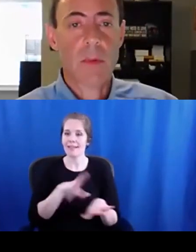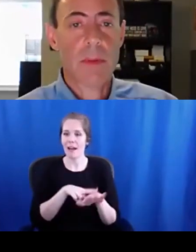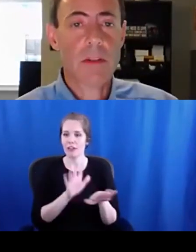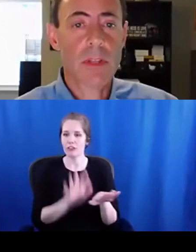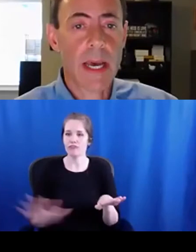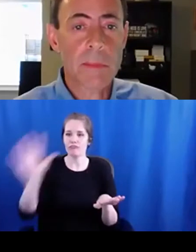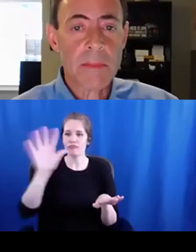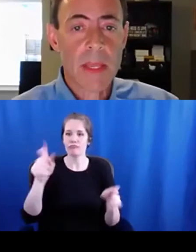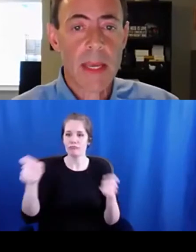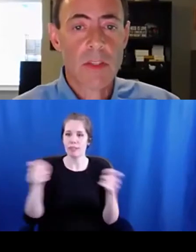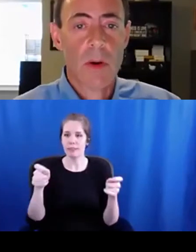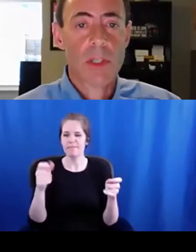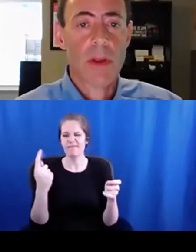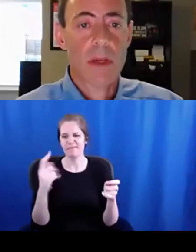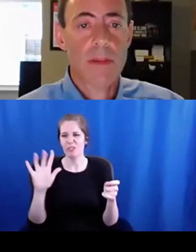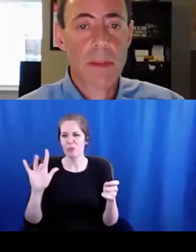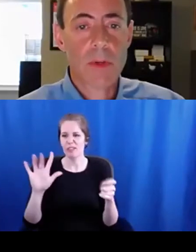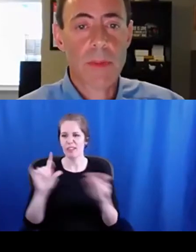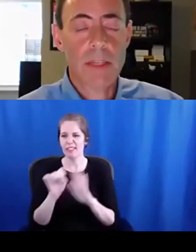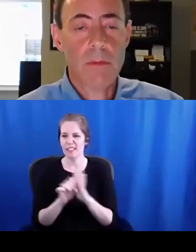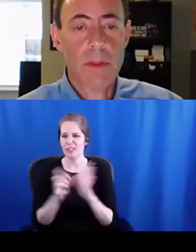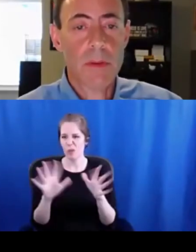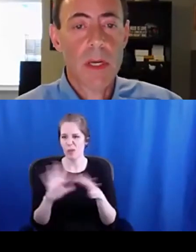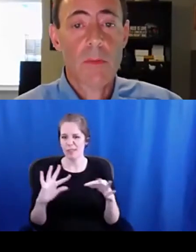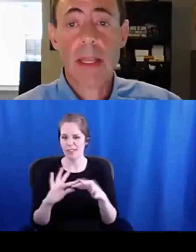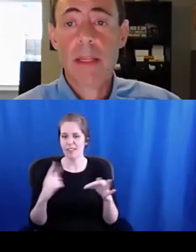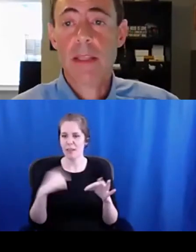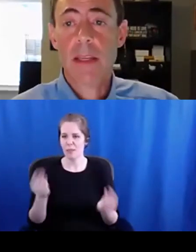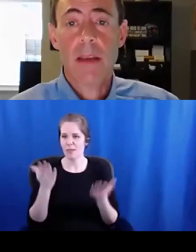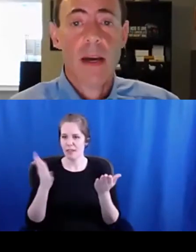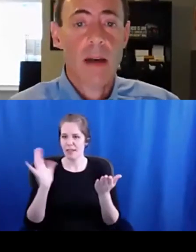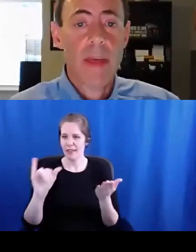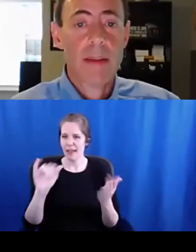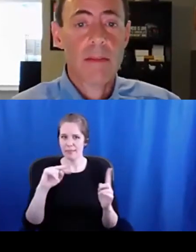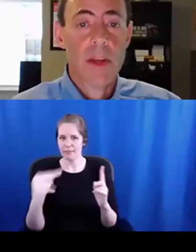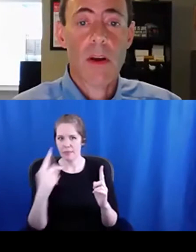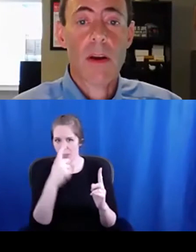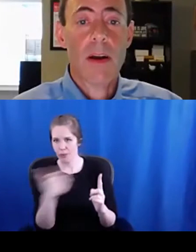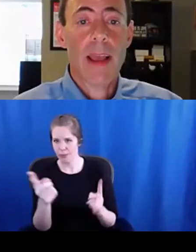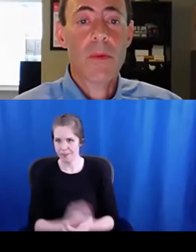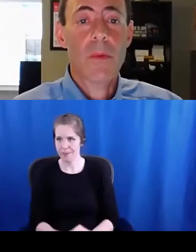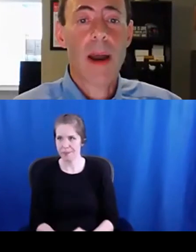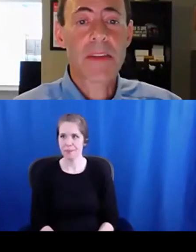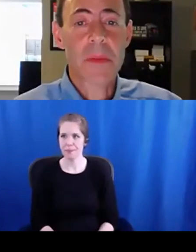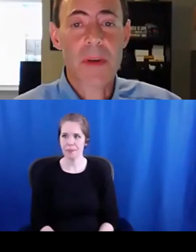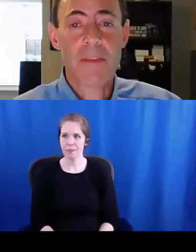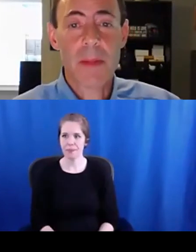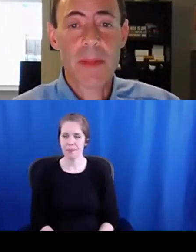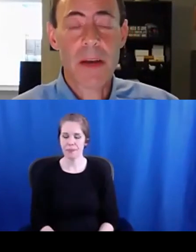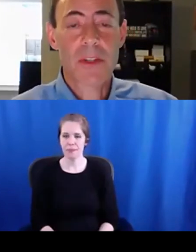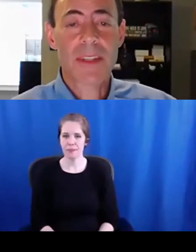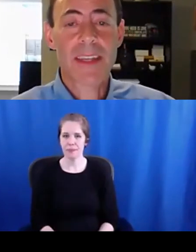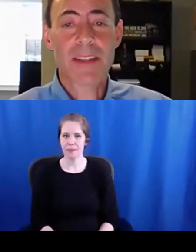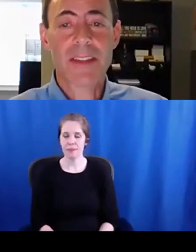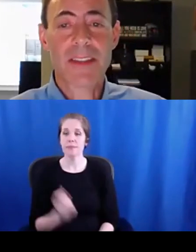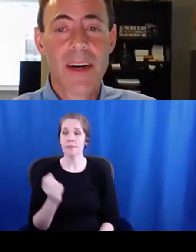states, but we mentioned that. And so I'm sharing that perspective with you, recognizing that there are a wide number of public